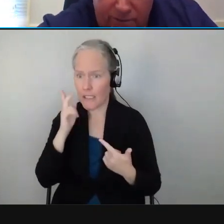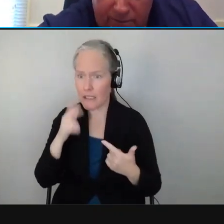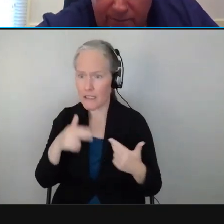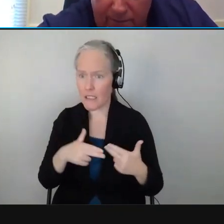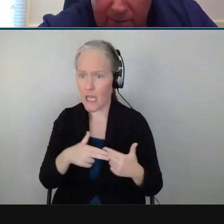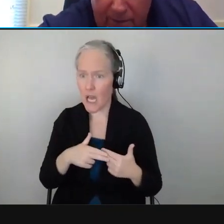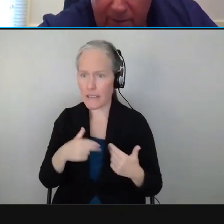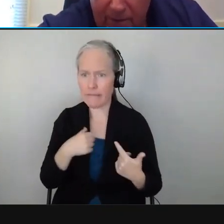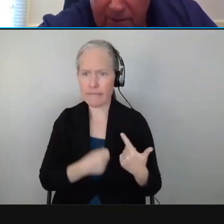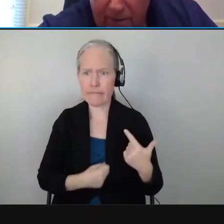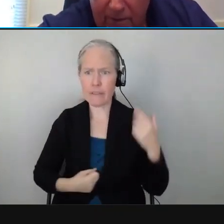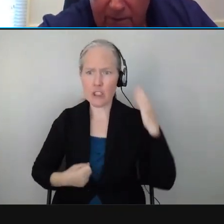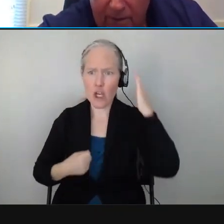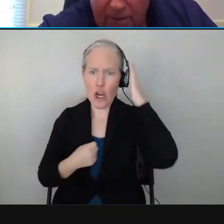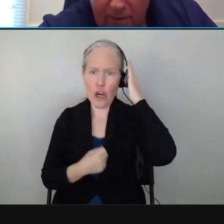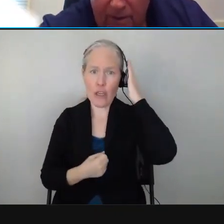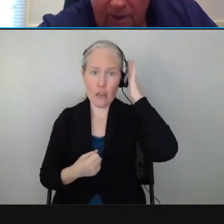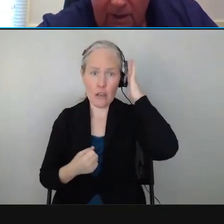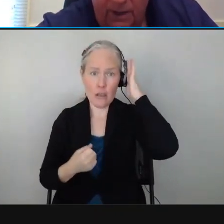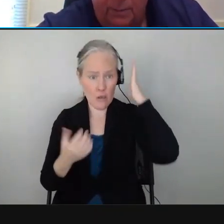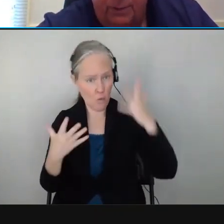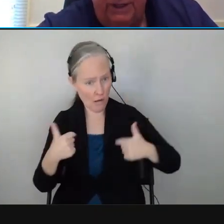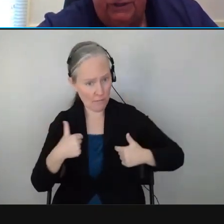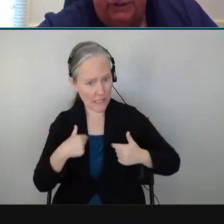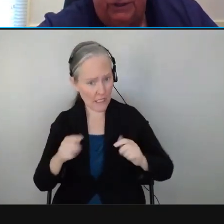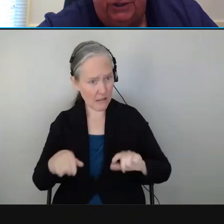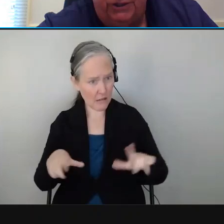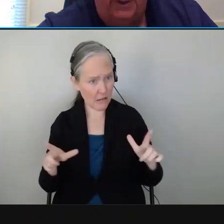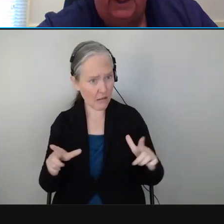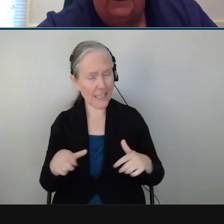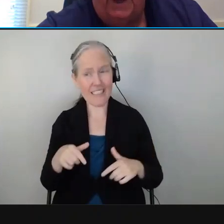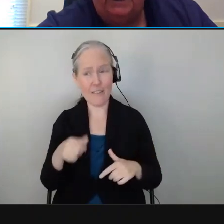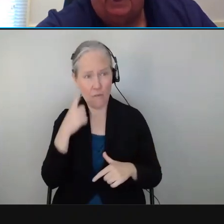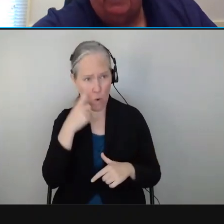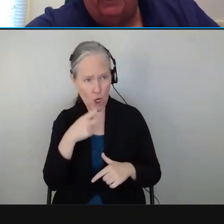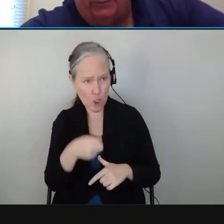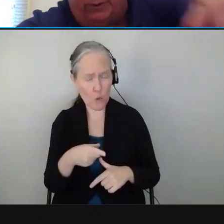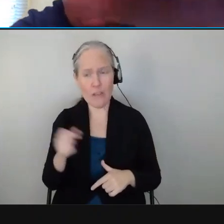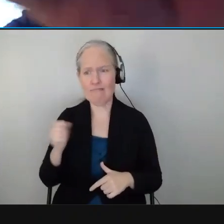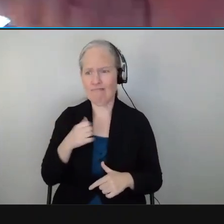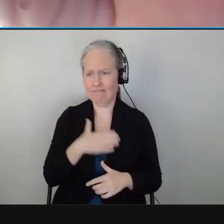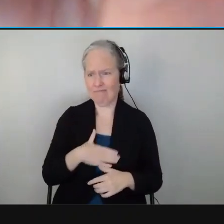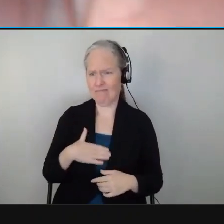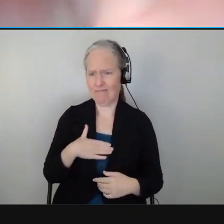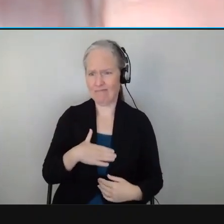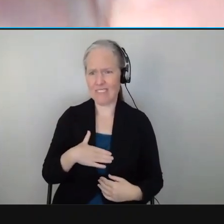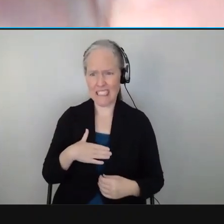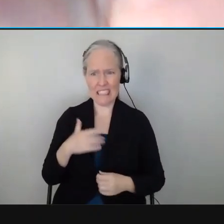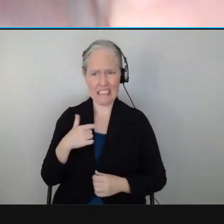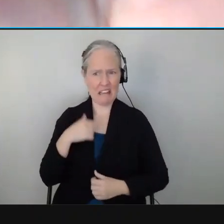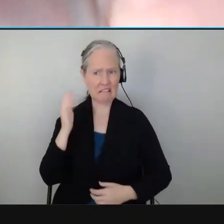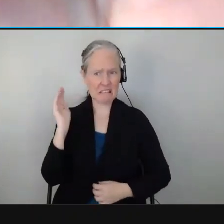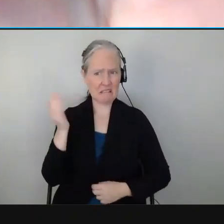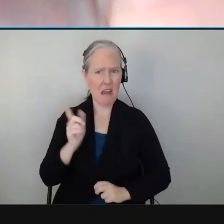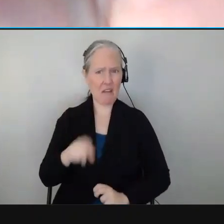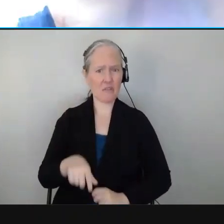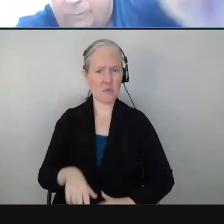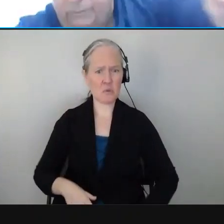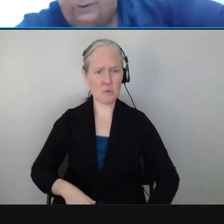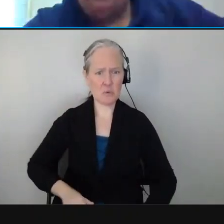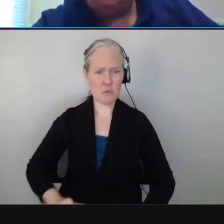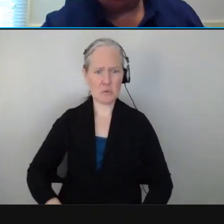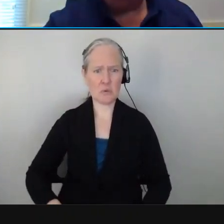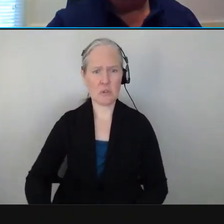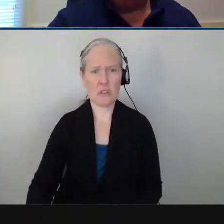I can share them for you if you'd like. Yeah, please do. I think that's probably what we'll have to do. I'm connected